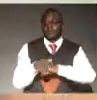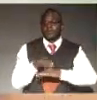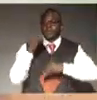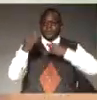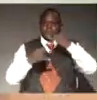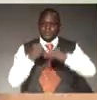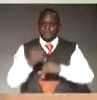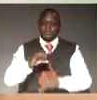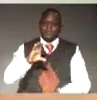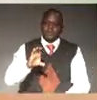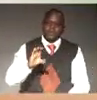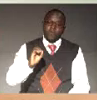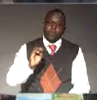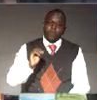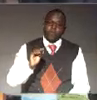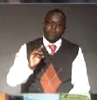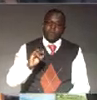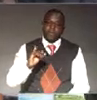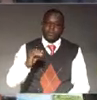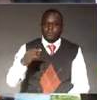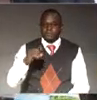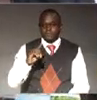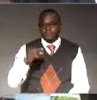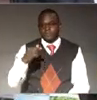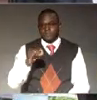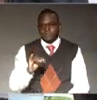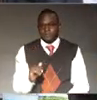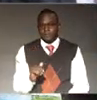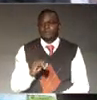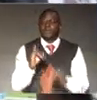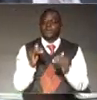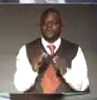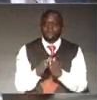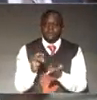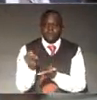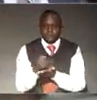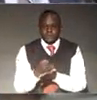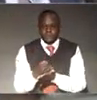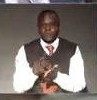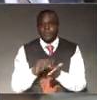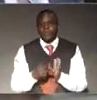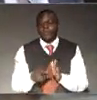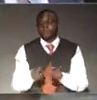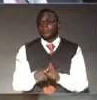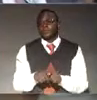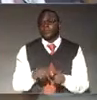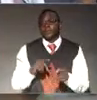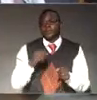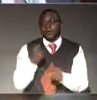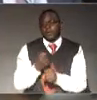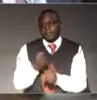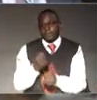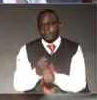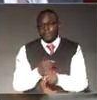International. One, to recap, it will store information on public investment projects. It will also work as a